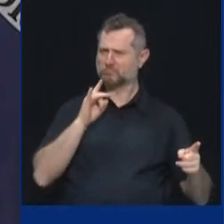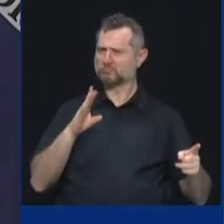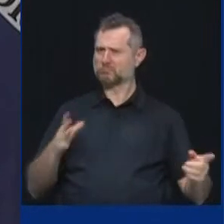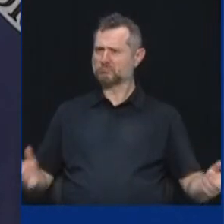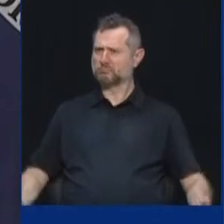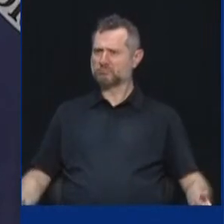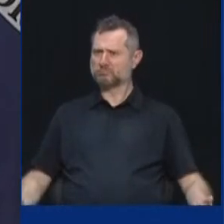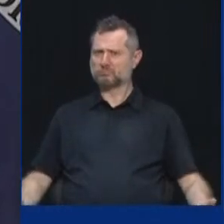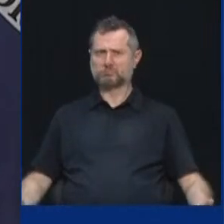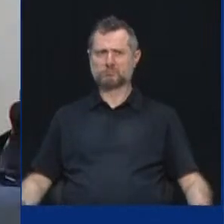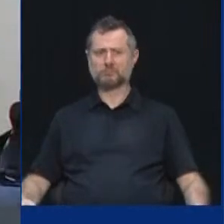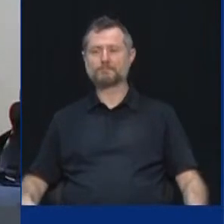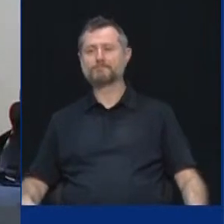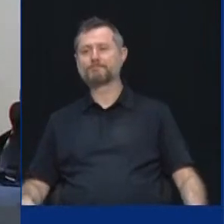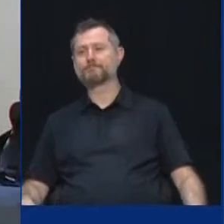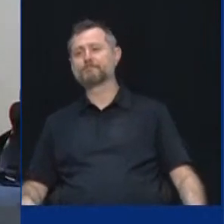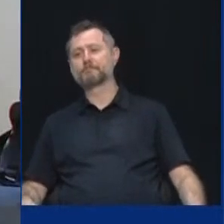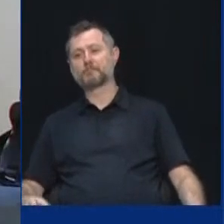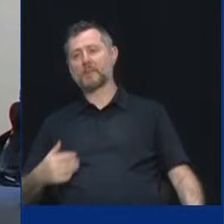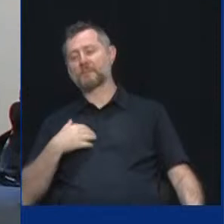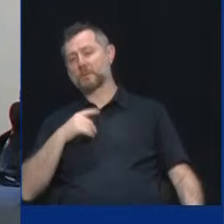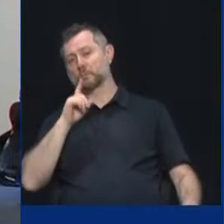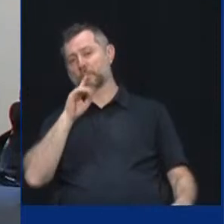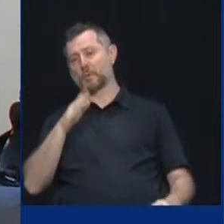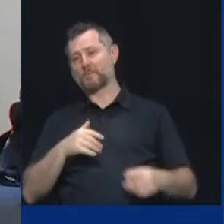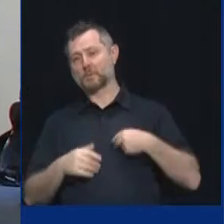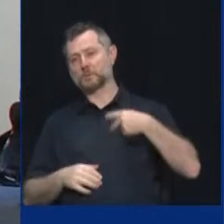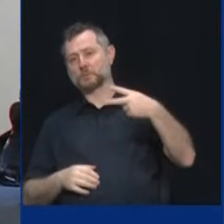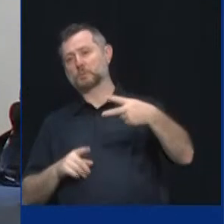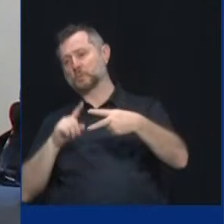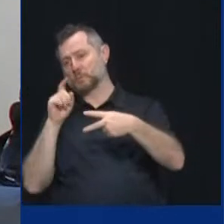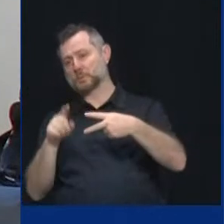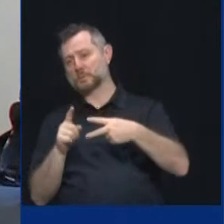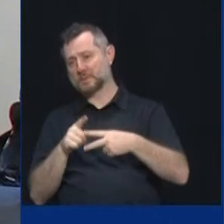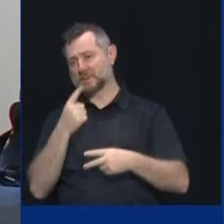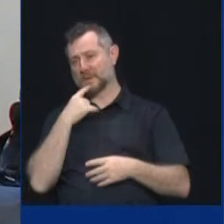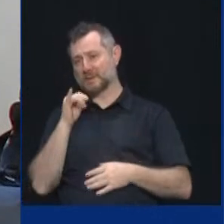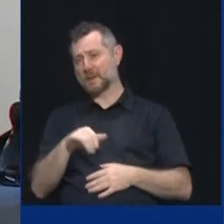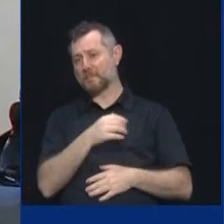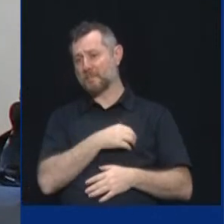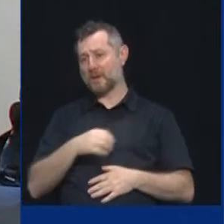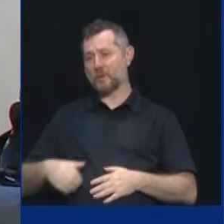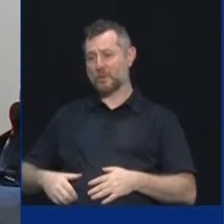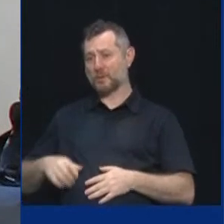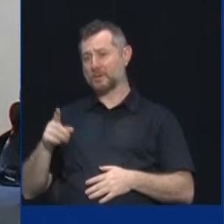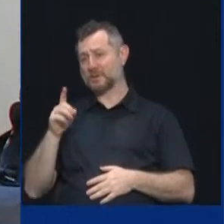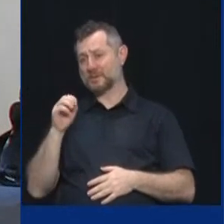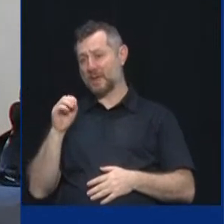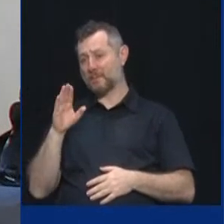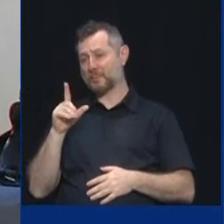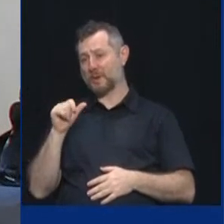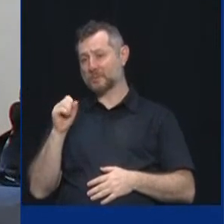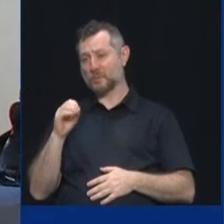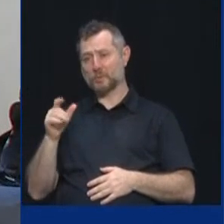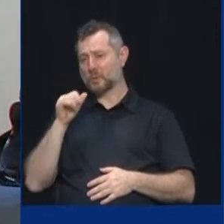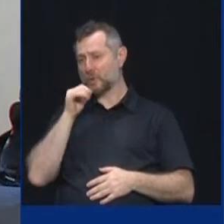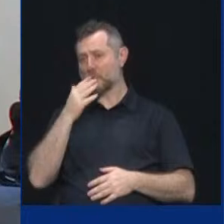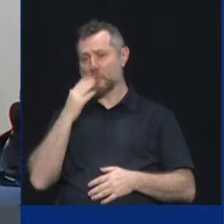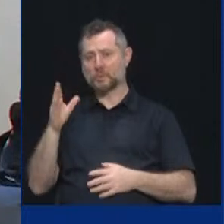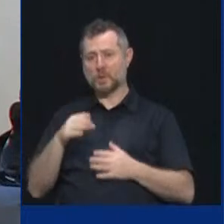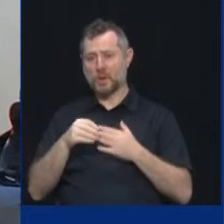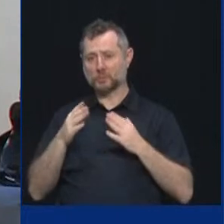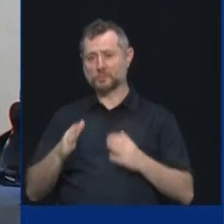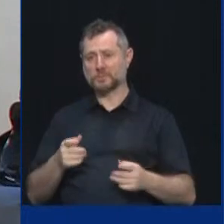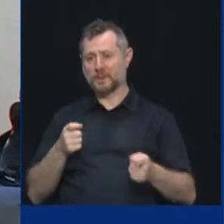So there are two questions that come out of this. Number one, are you saying that Mayor de Blasio is not showing the proper leadership to deal with the problems